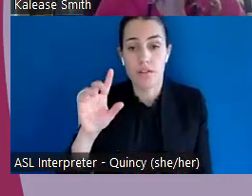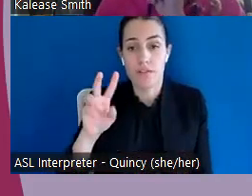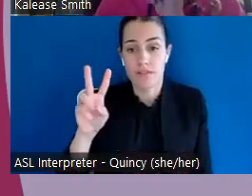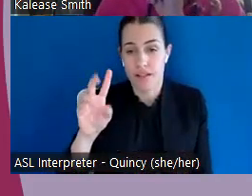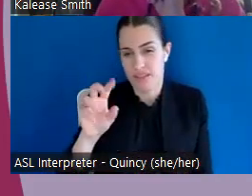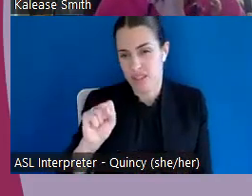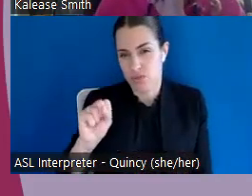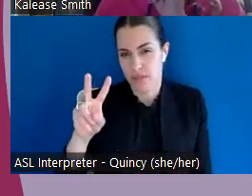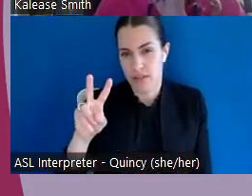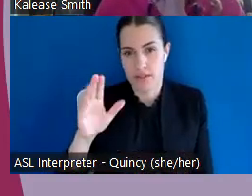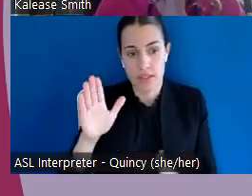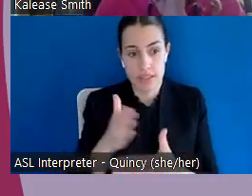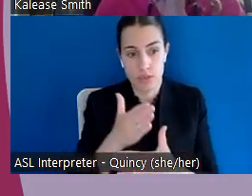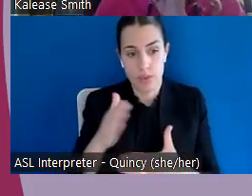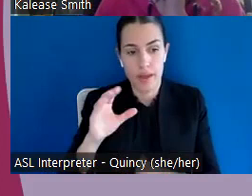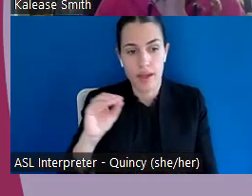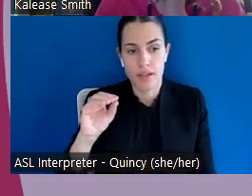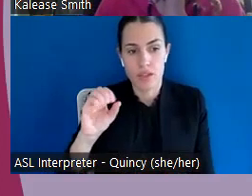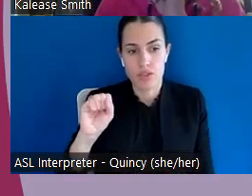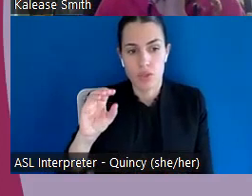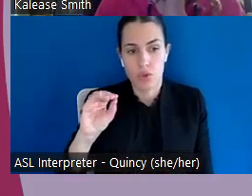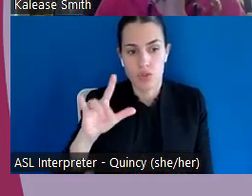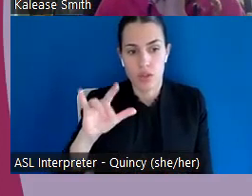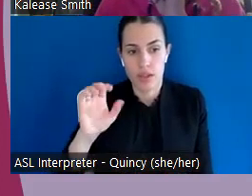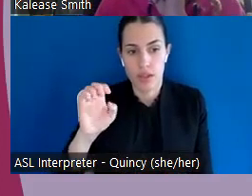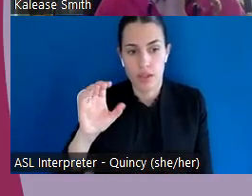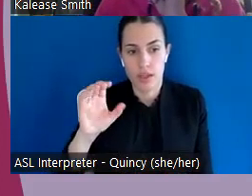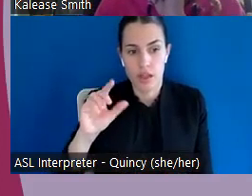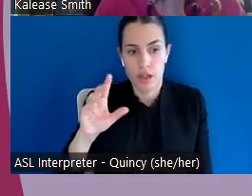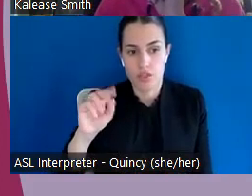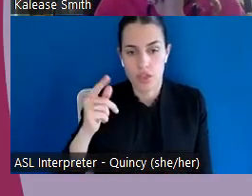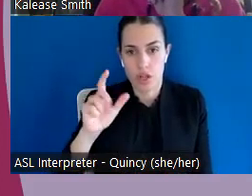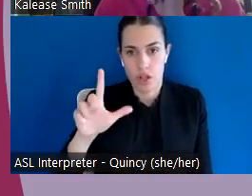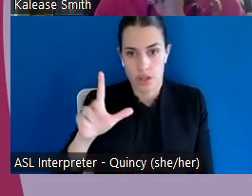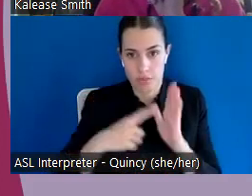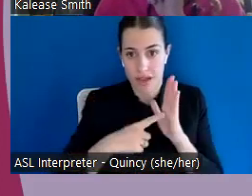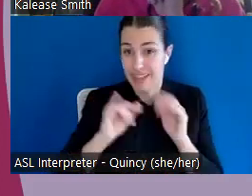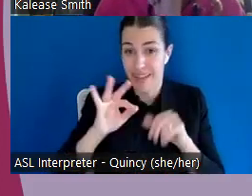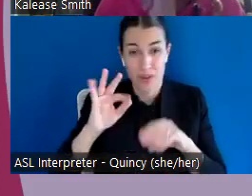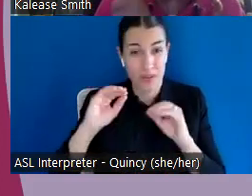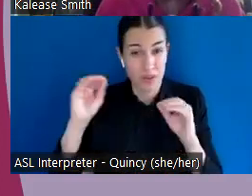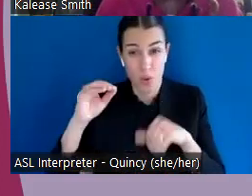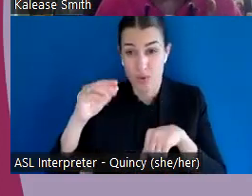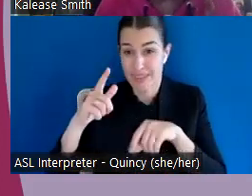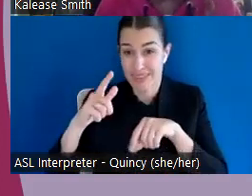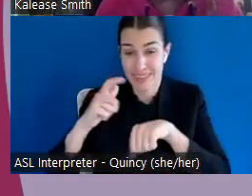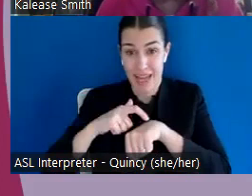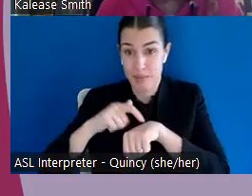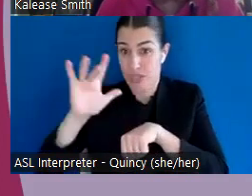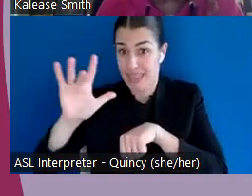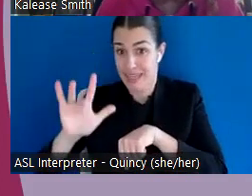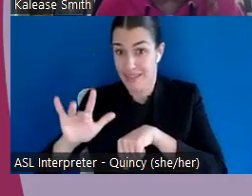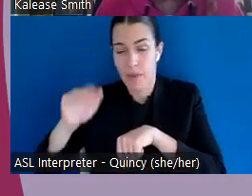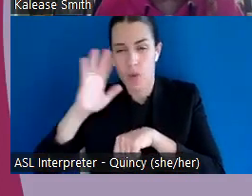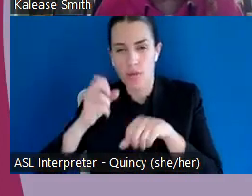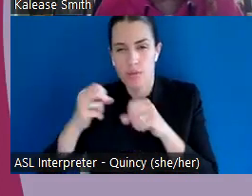quickly drop the links in the chat. If you do not have time to click on them, they will also be provided in the post-webinar email. But I'm going to